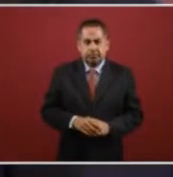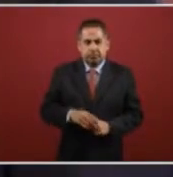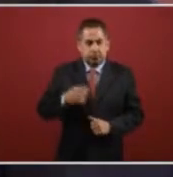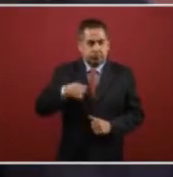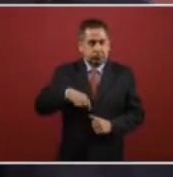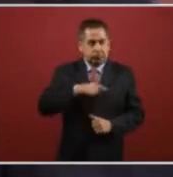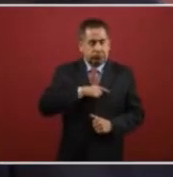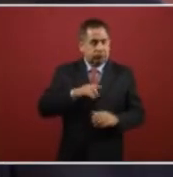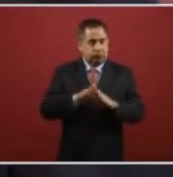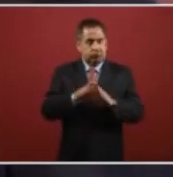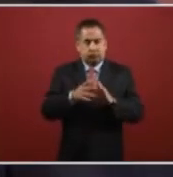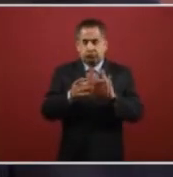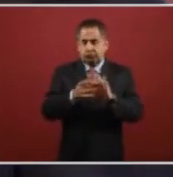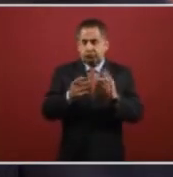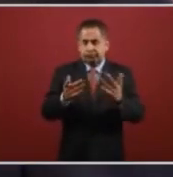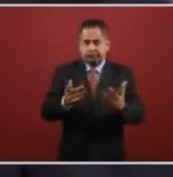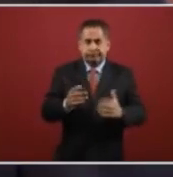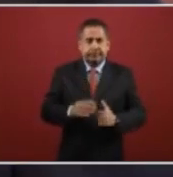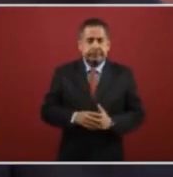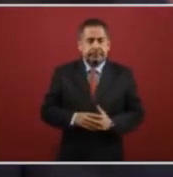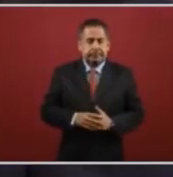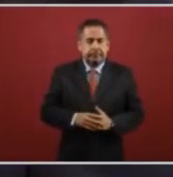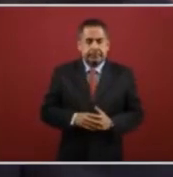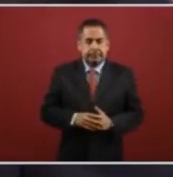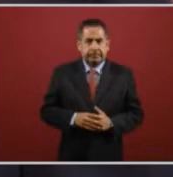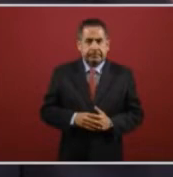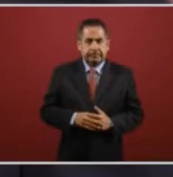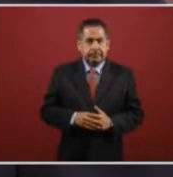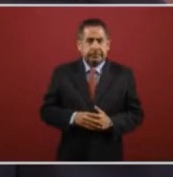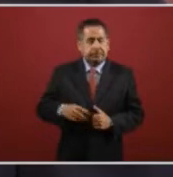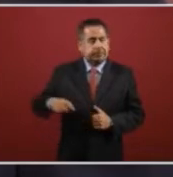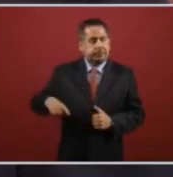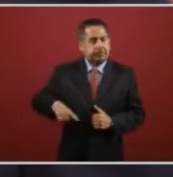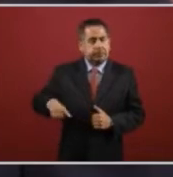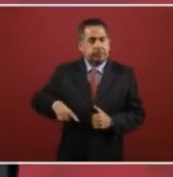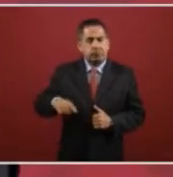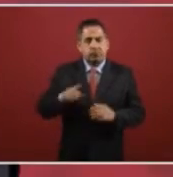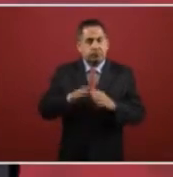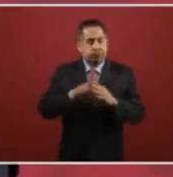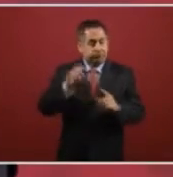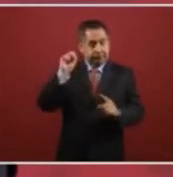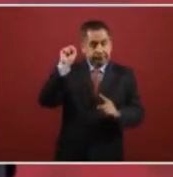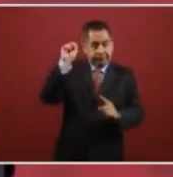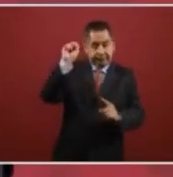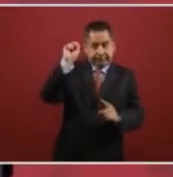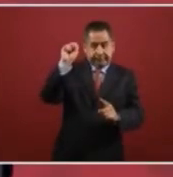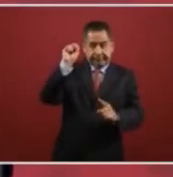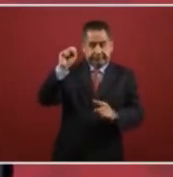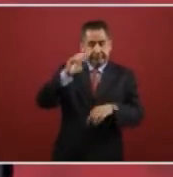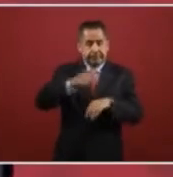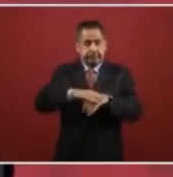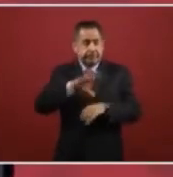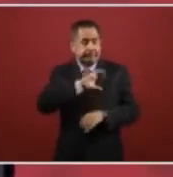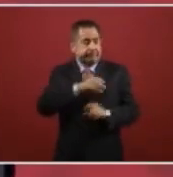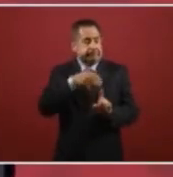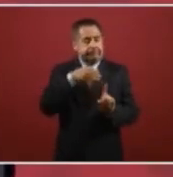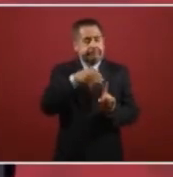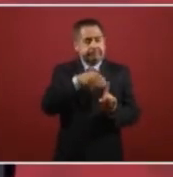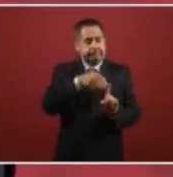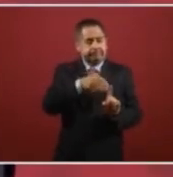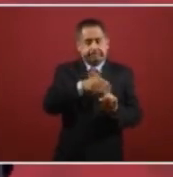We, in effect, do not, we do not have unions that